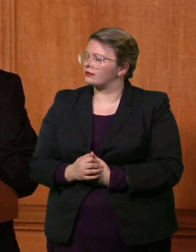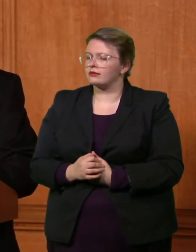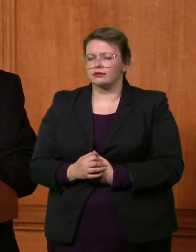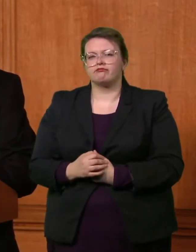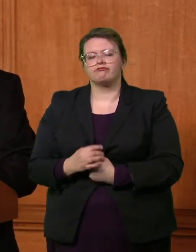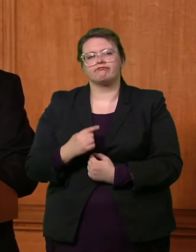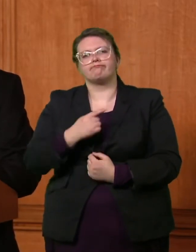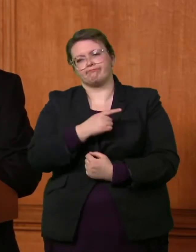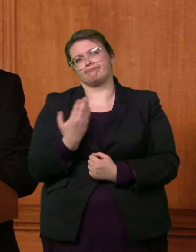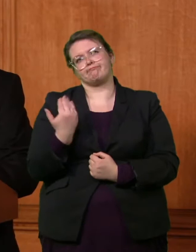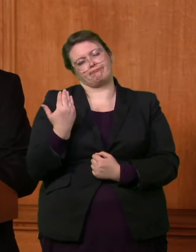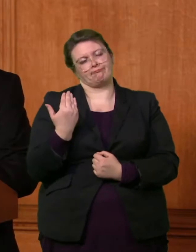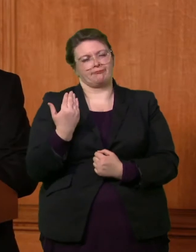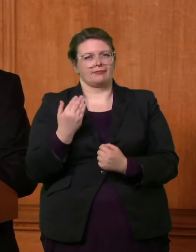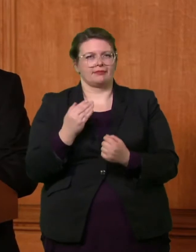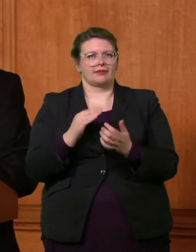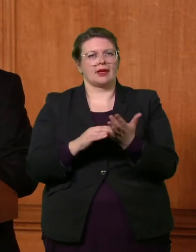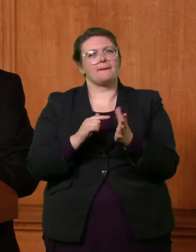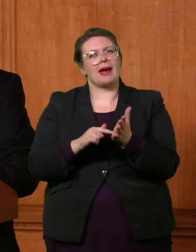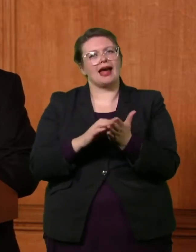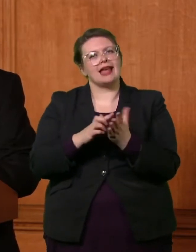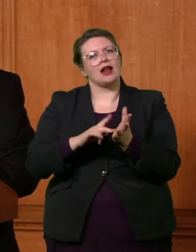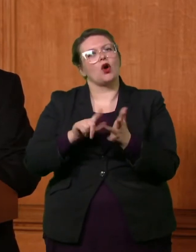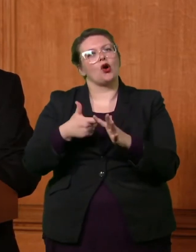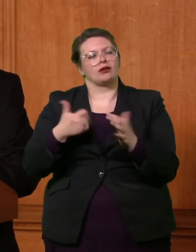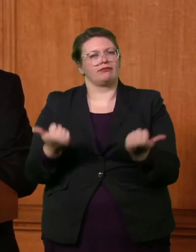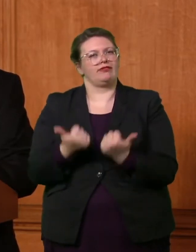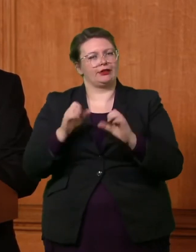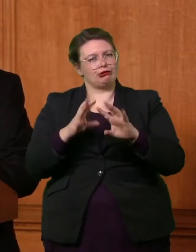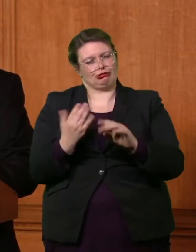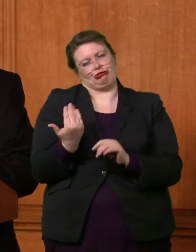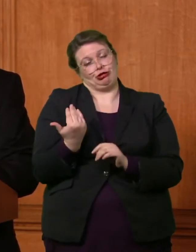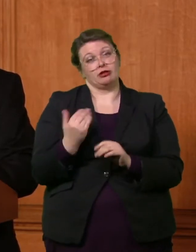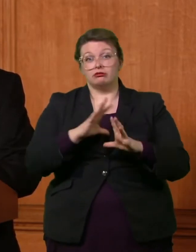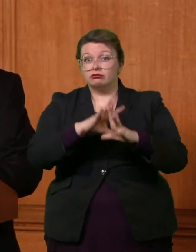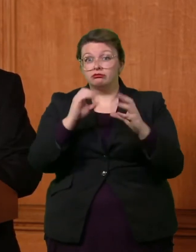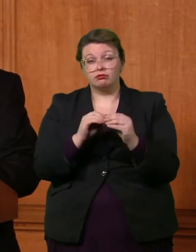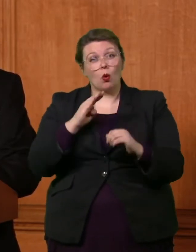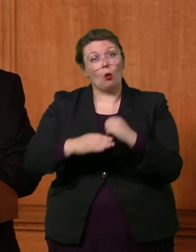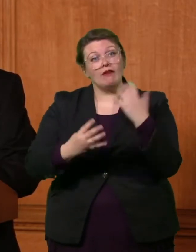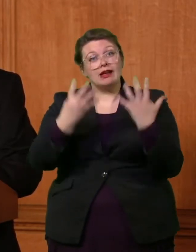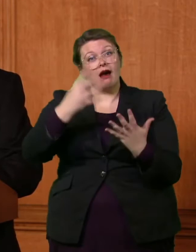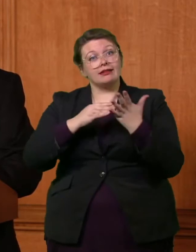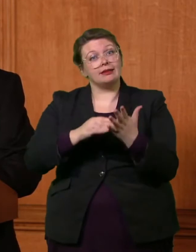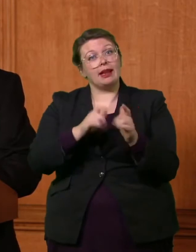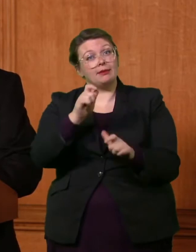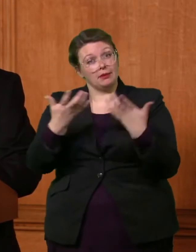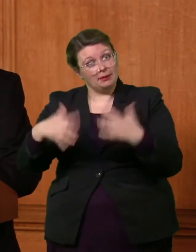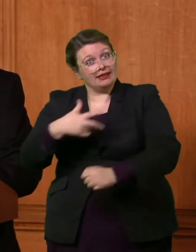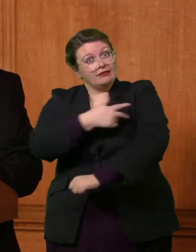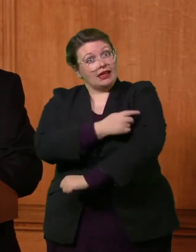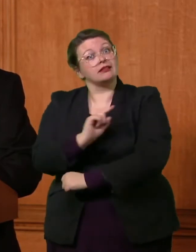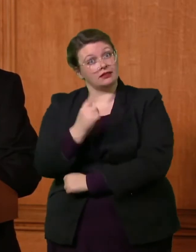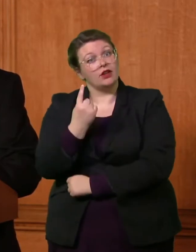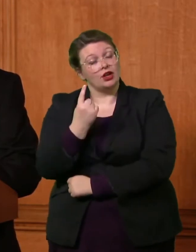now completed 19 million first doses of vaccine. We've given those first doses